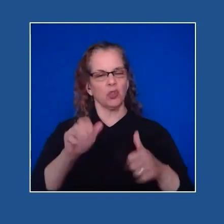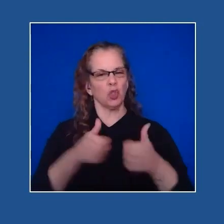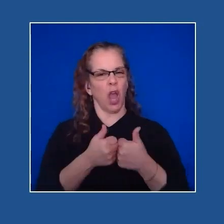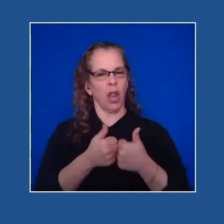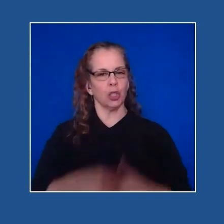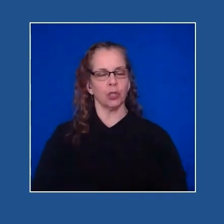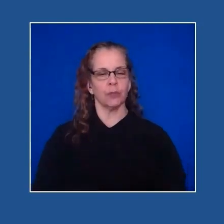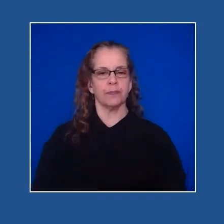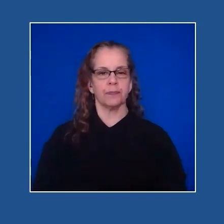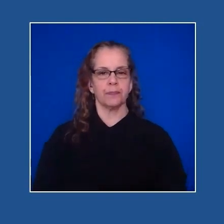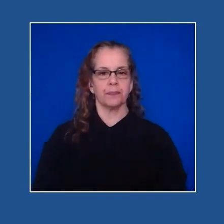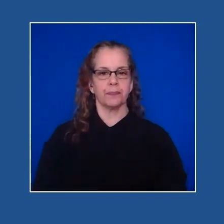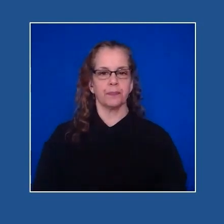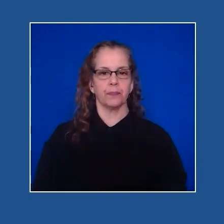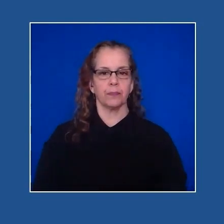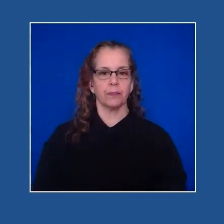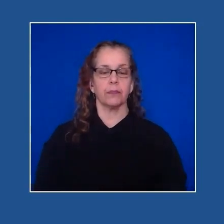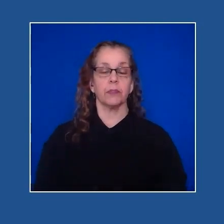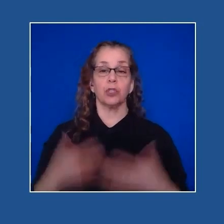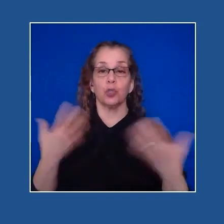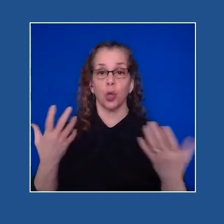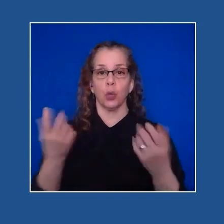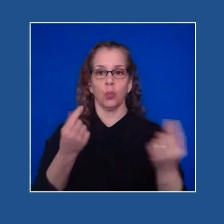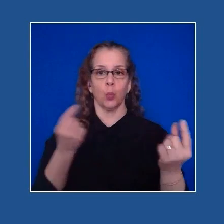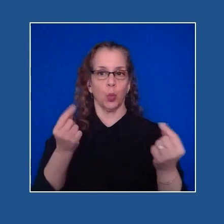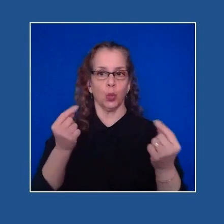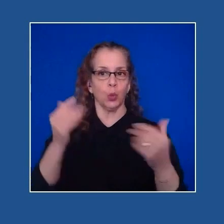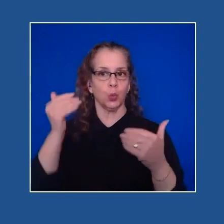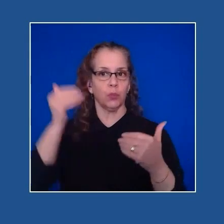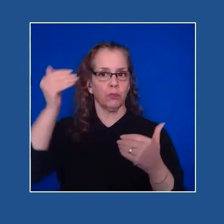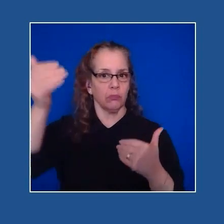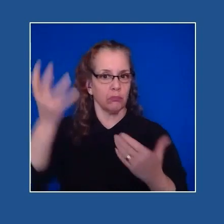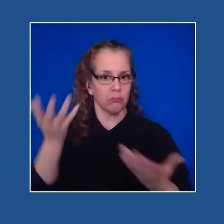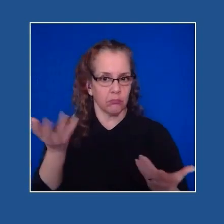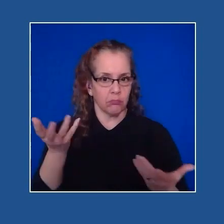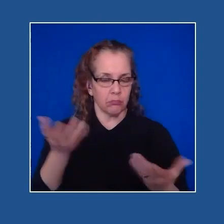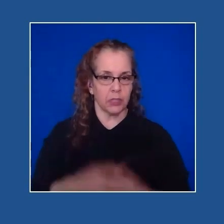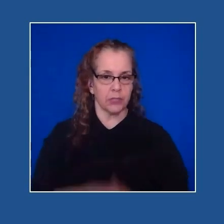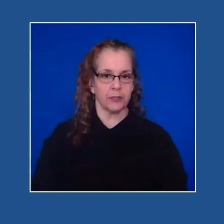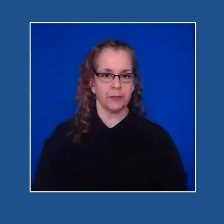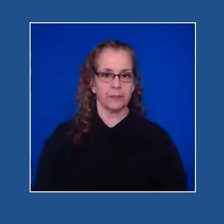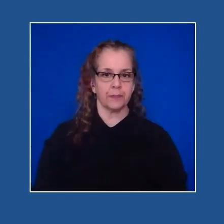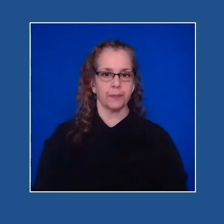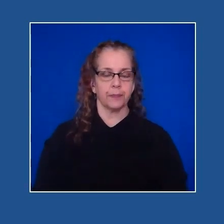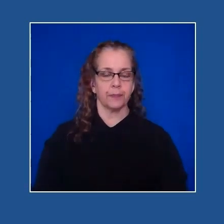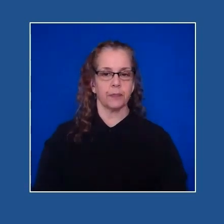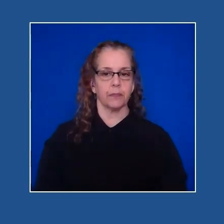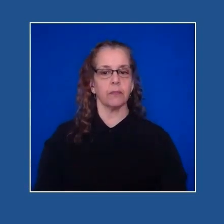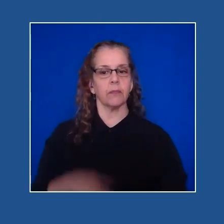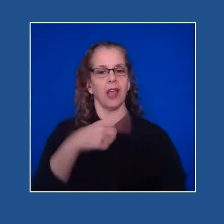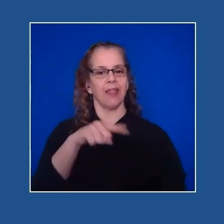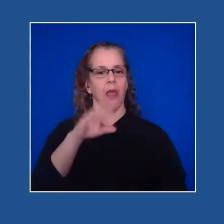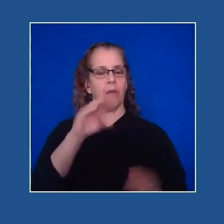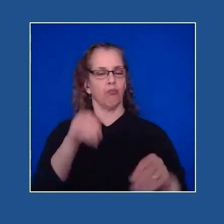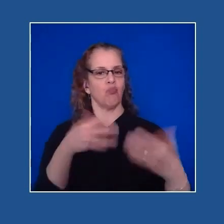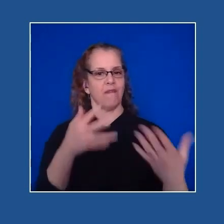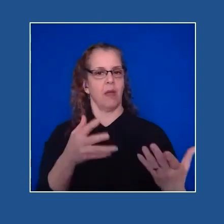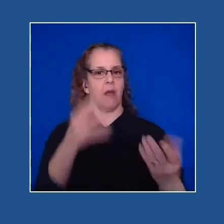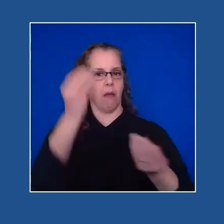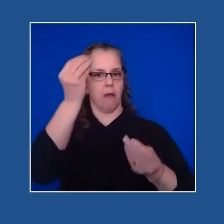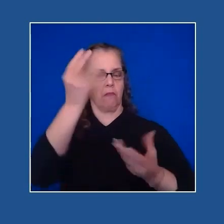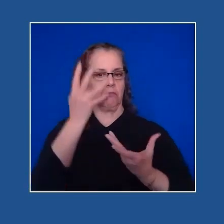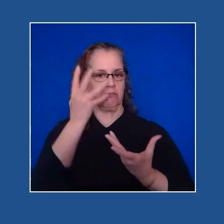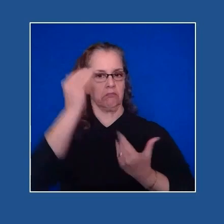So for us, where do we go from here? It gives us, for sure, the knowledge we